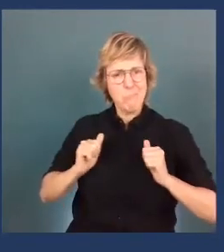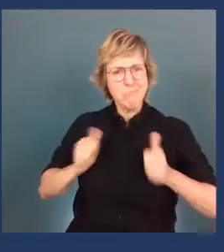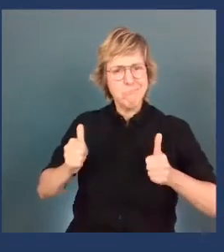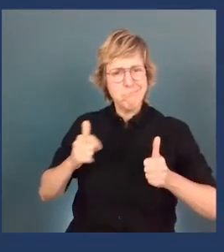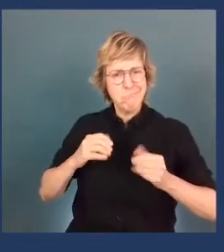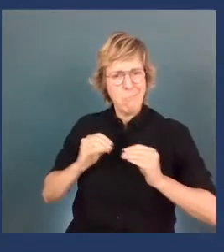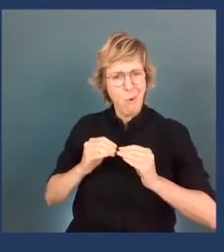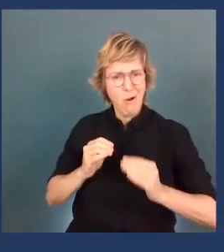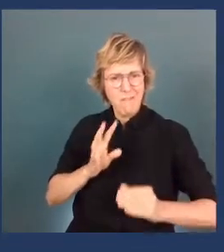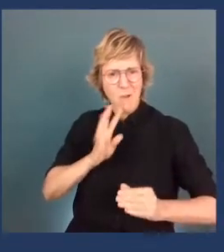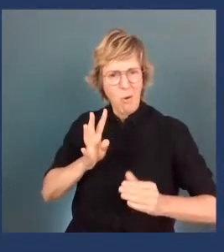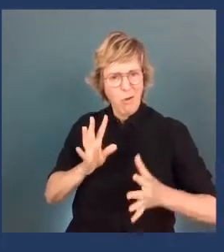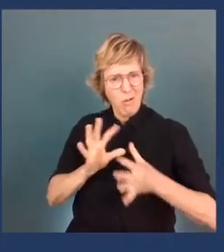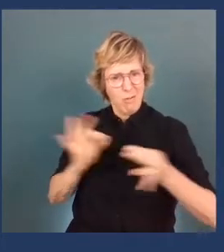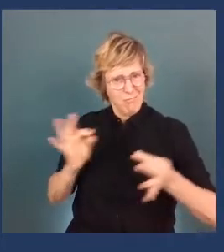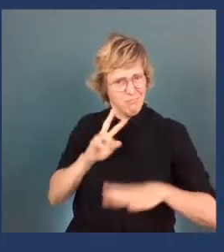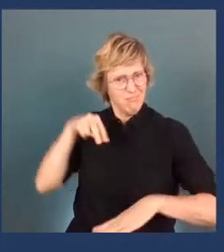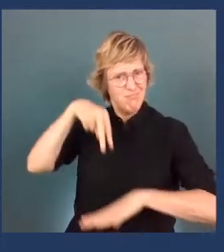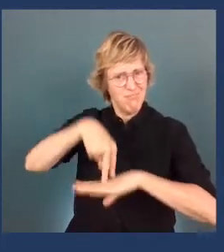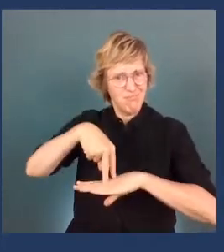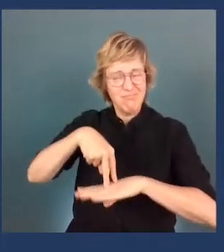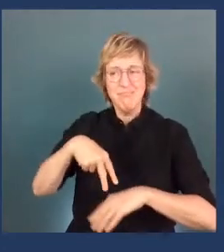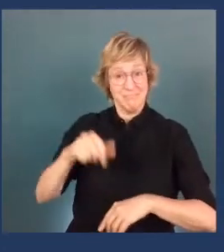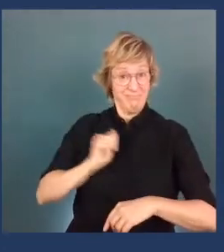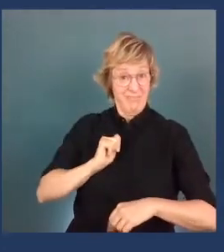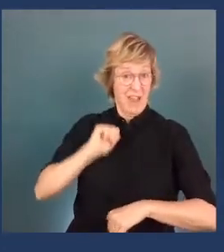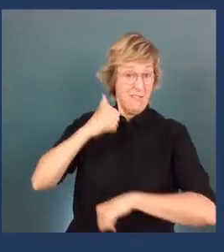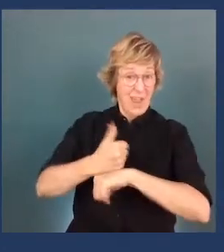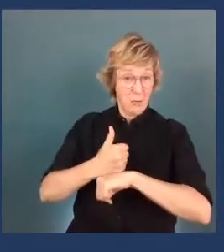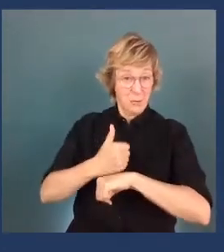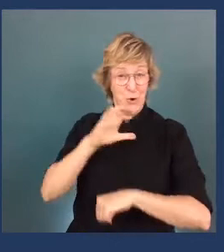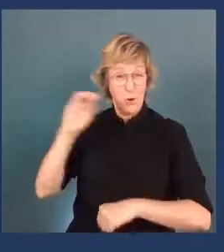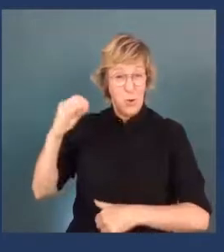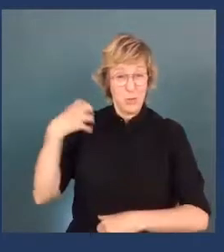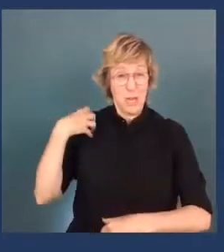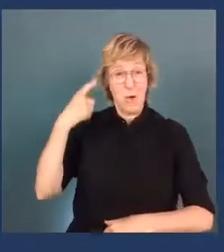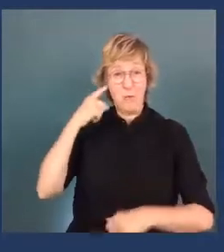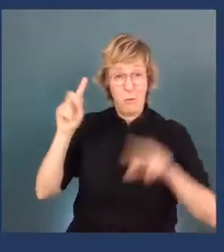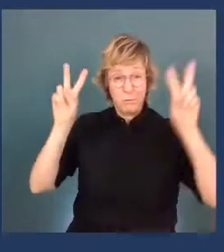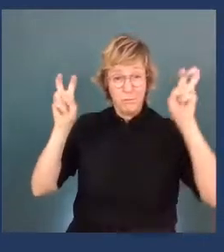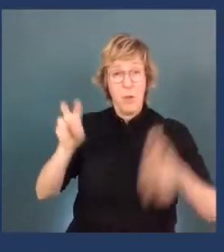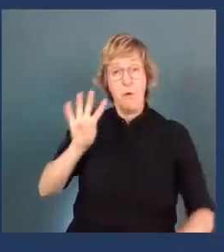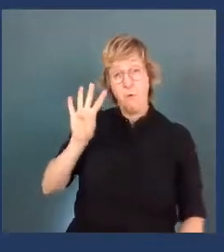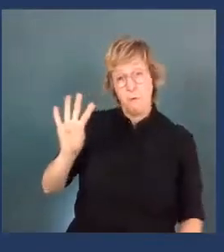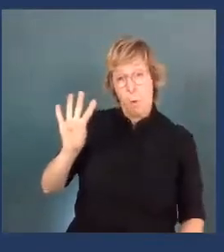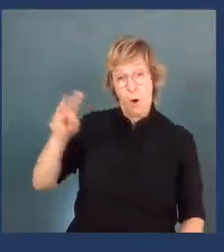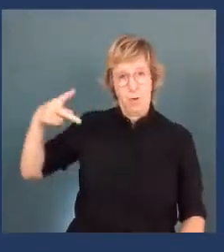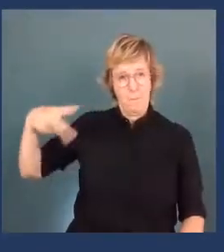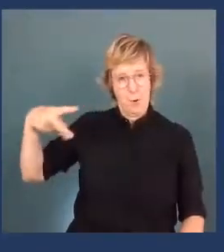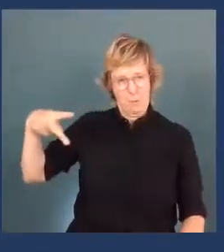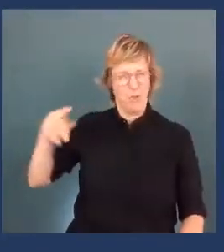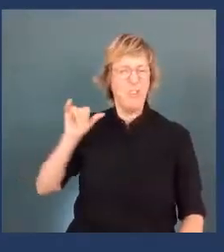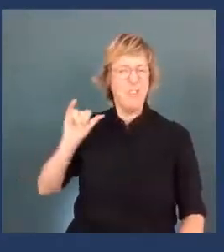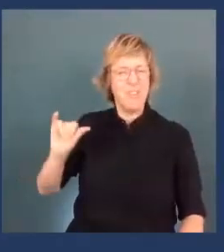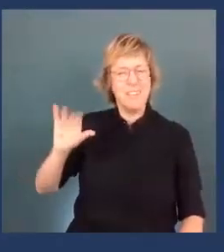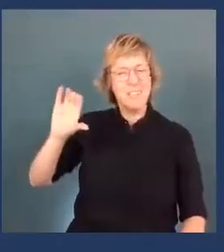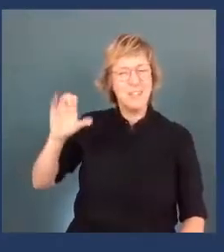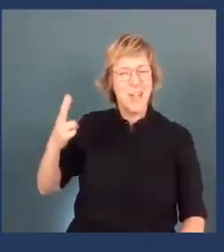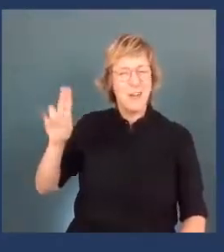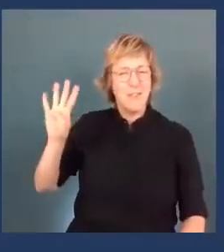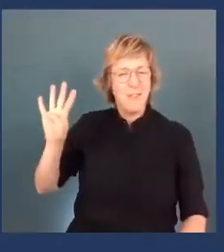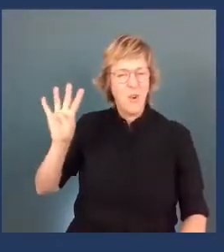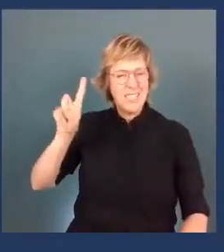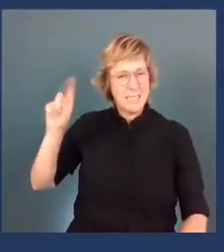more vocal. I am a founder and a co-chair of 4Purple, which is Channel 4's disability staff